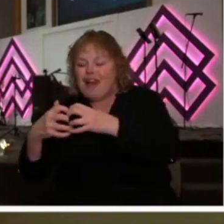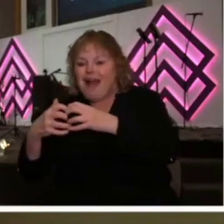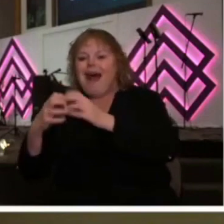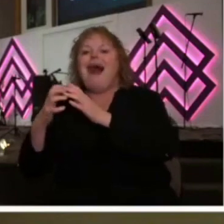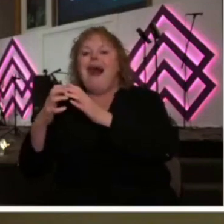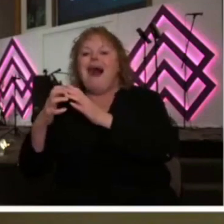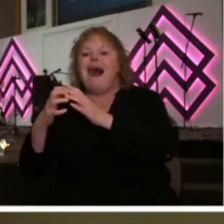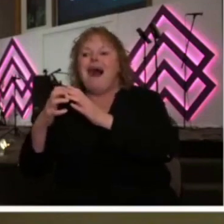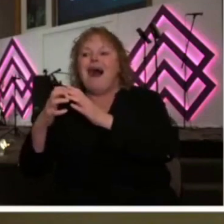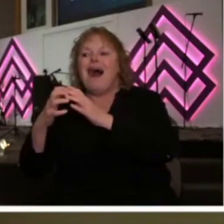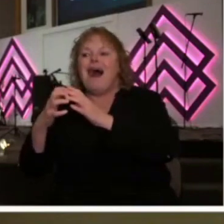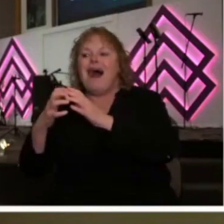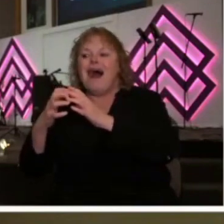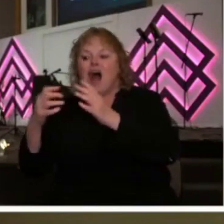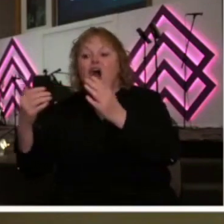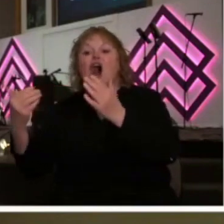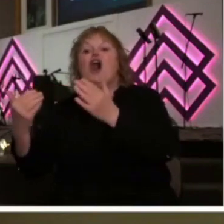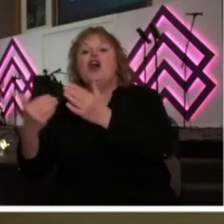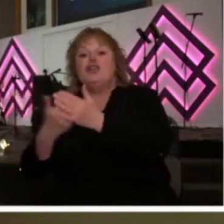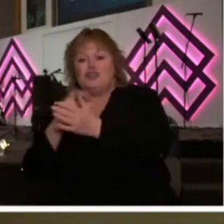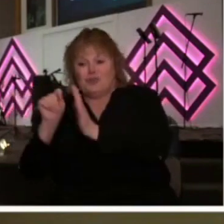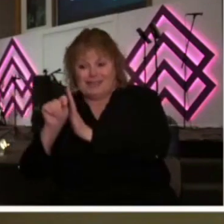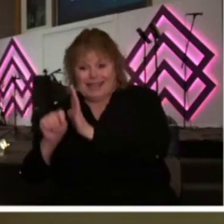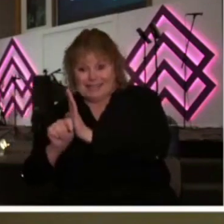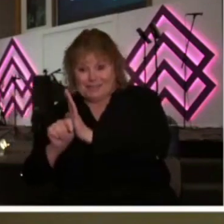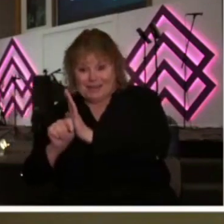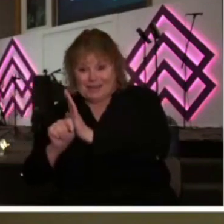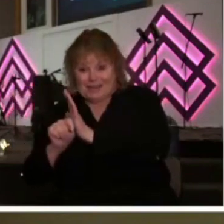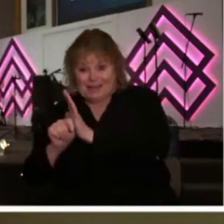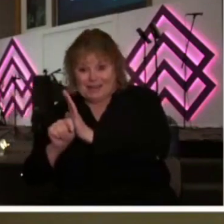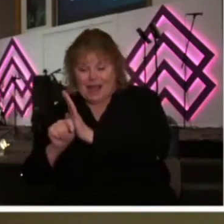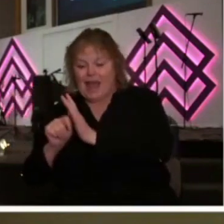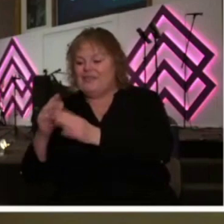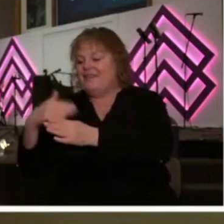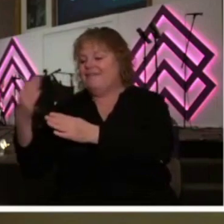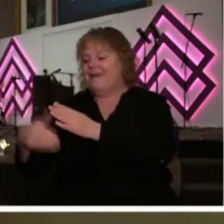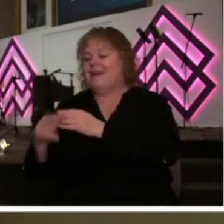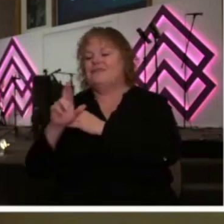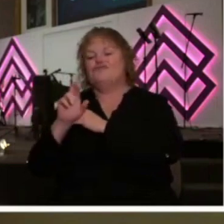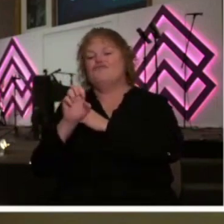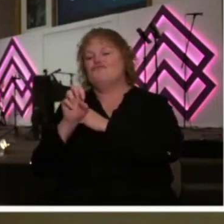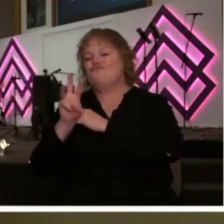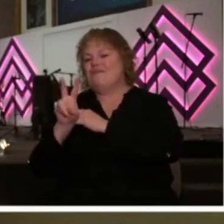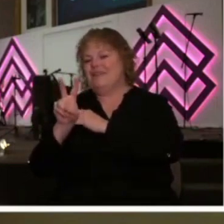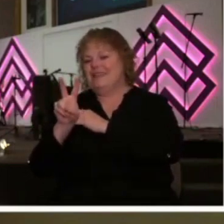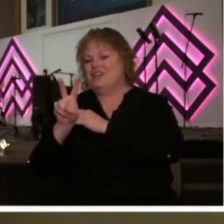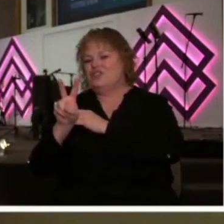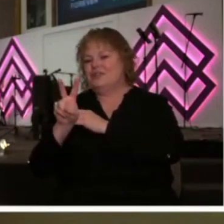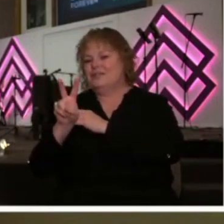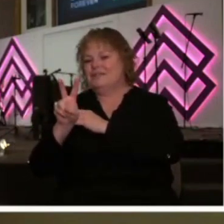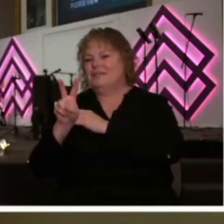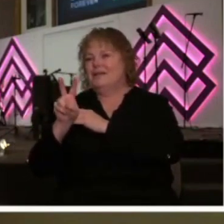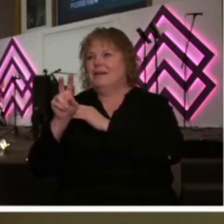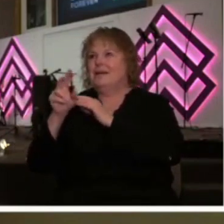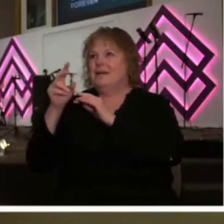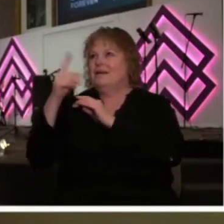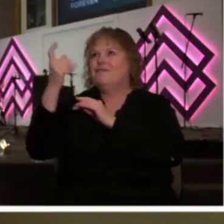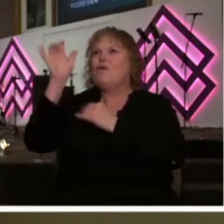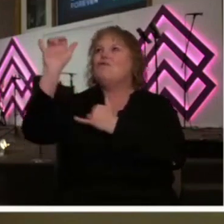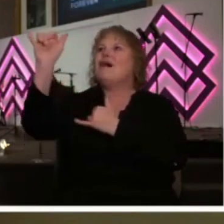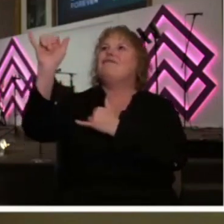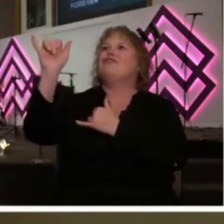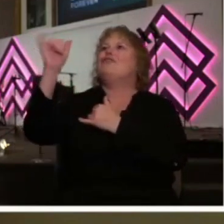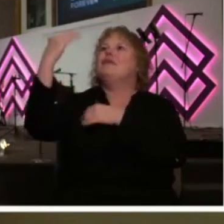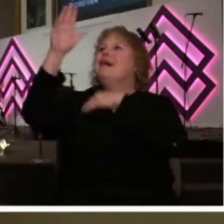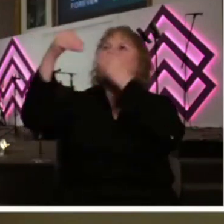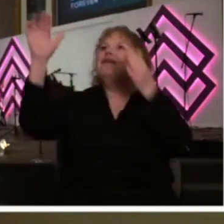then we have the rest of the New Testament. And it ends up in Revelation, which teaches us about forever. This is the